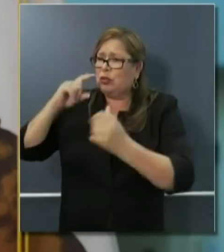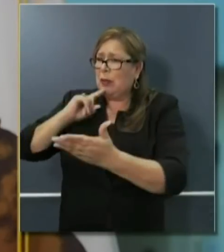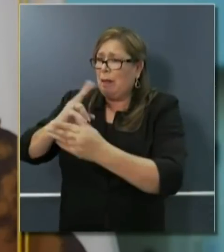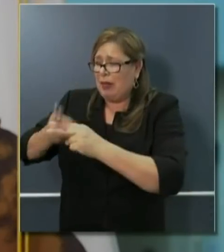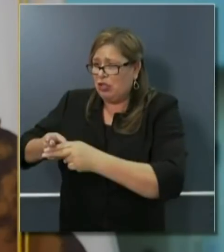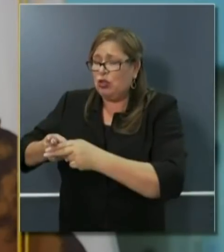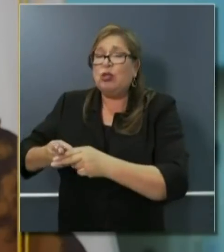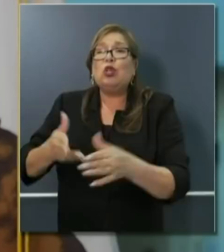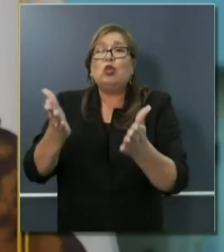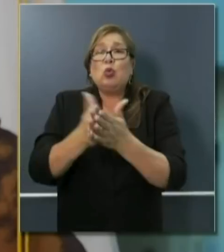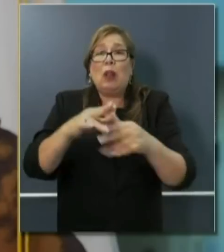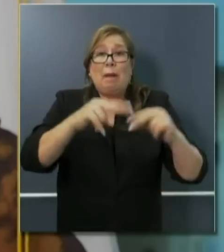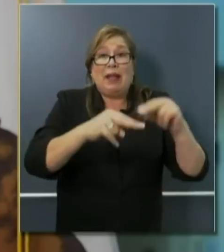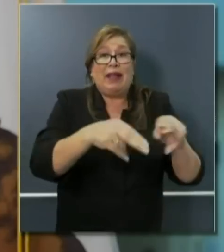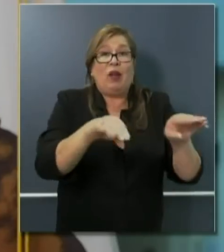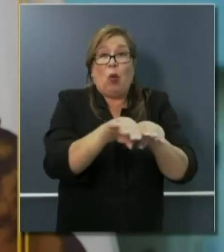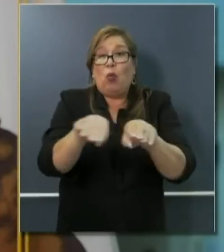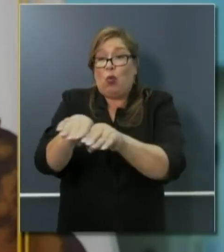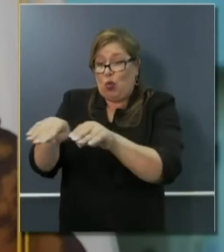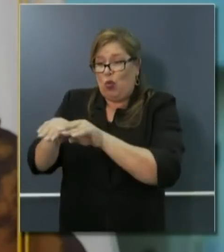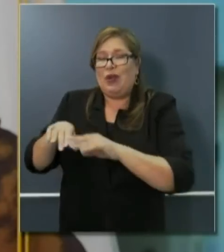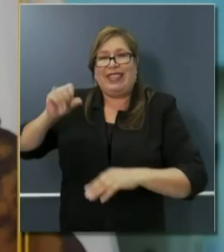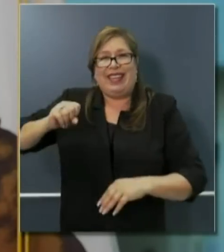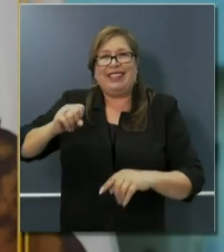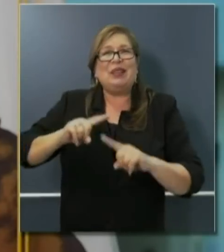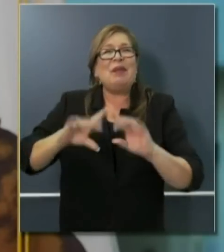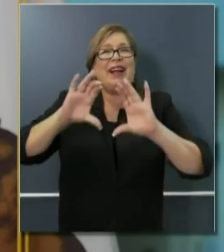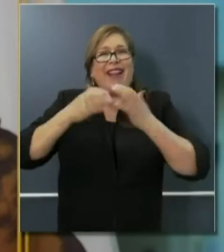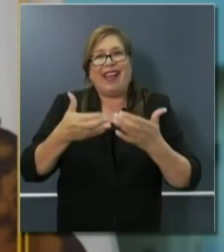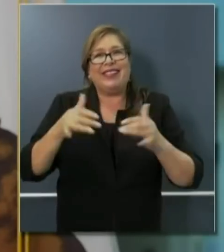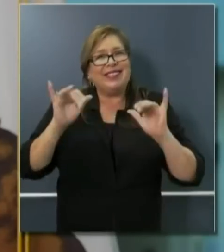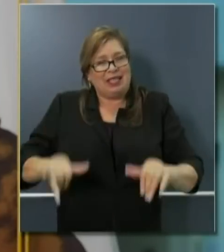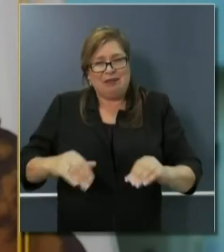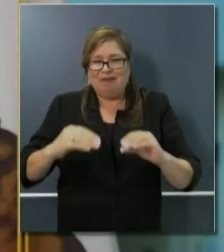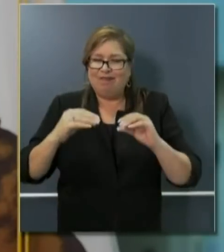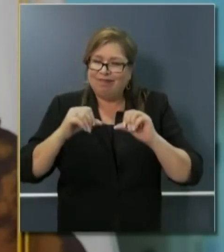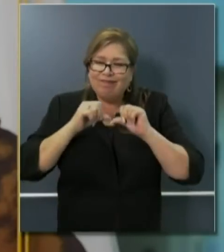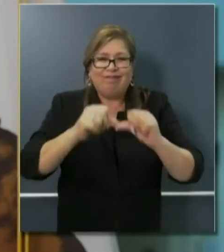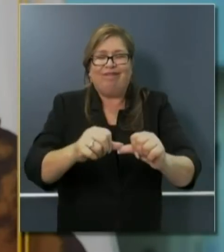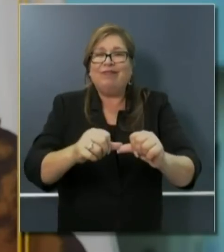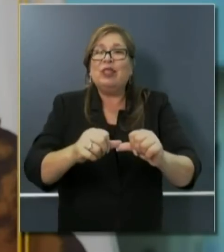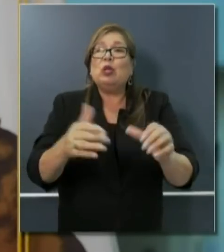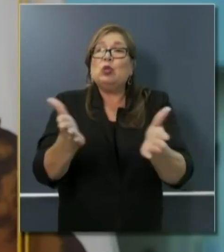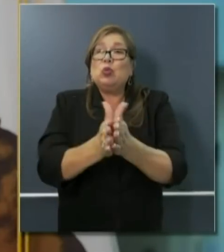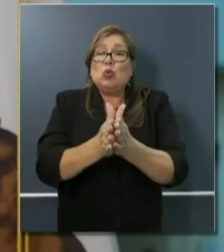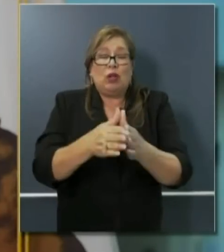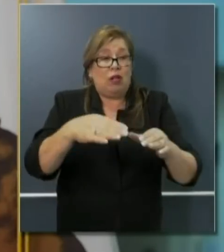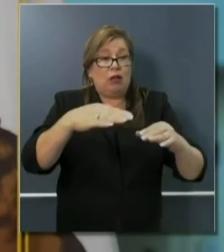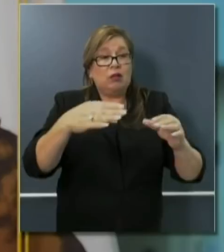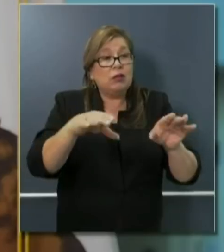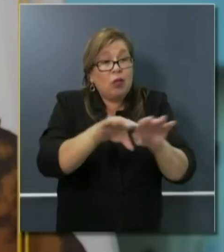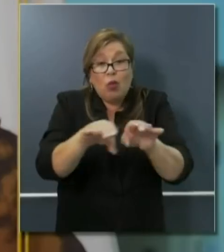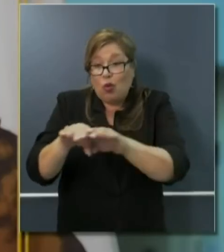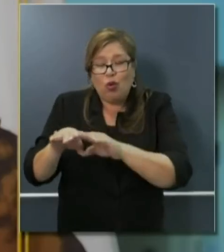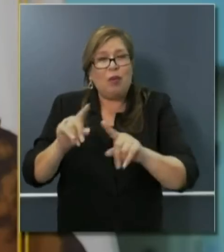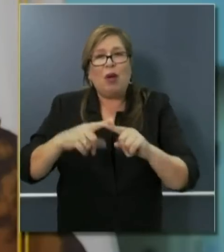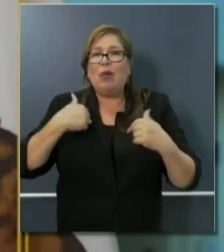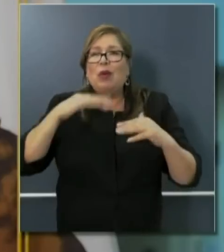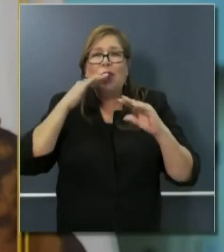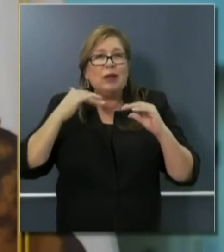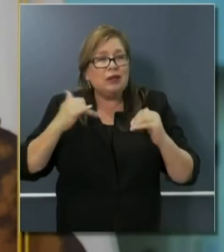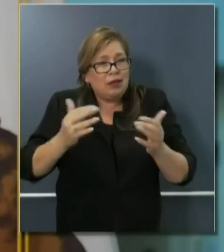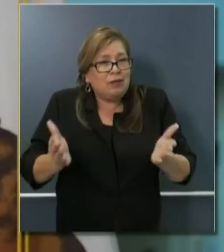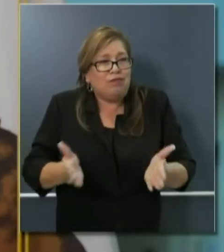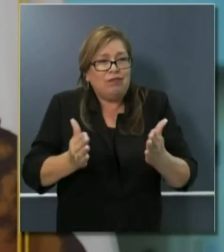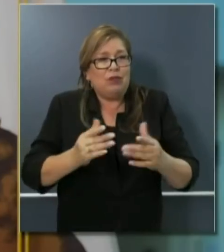but classes are in. That just because the campus is closed doesn't mean we cannot accelerate learning in the state of California. Perhaps you